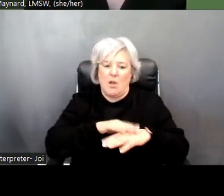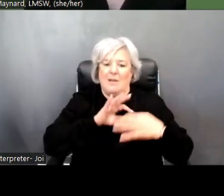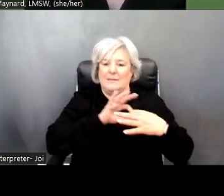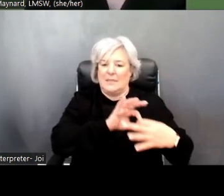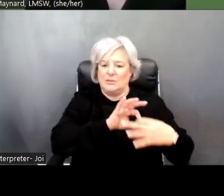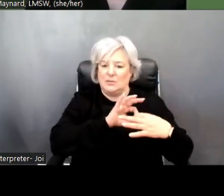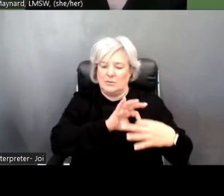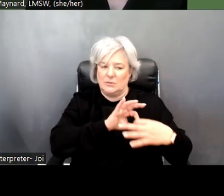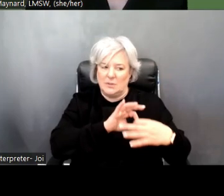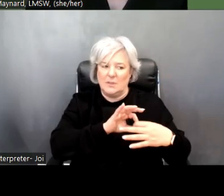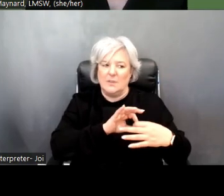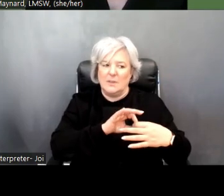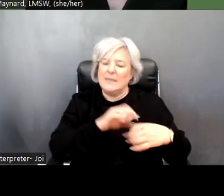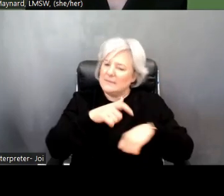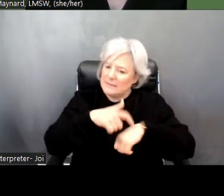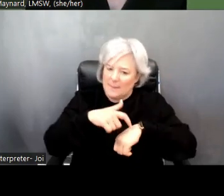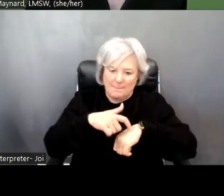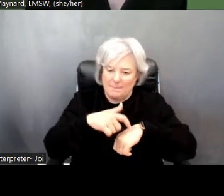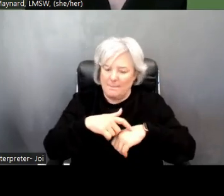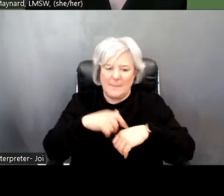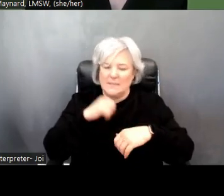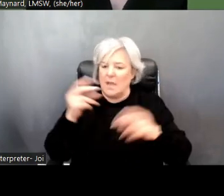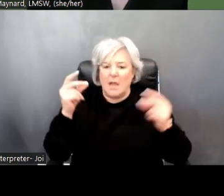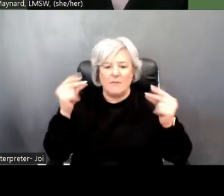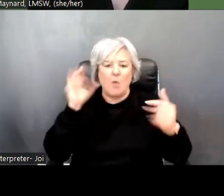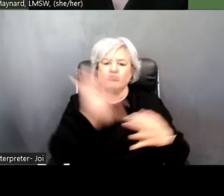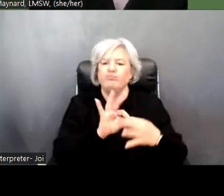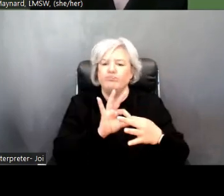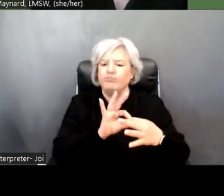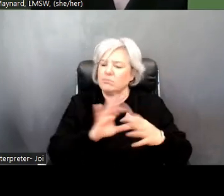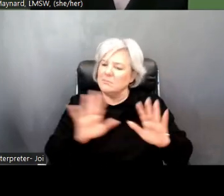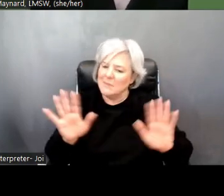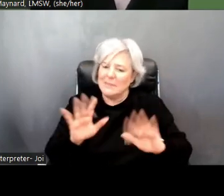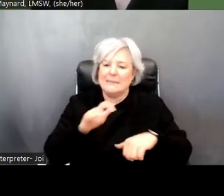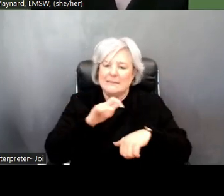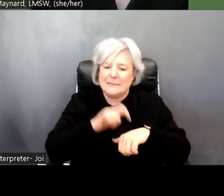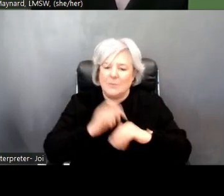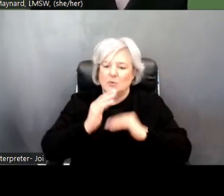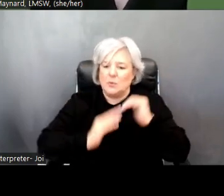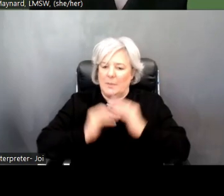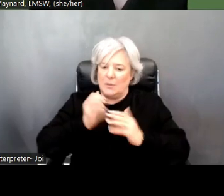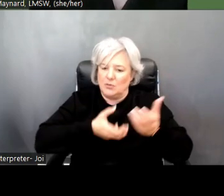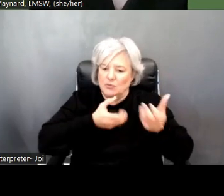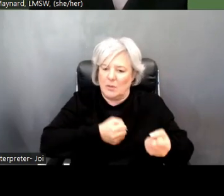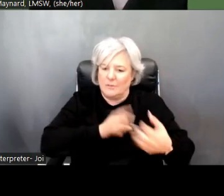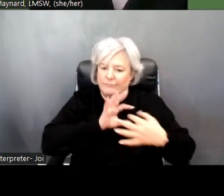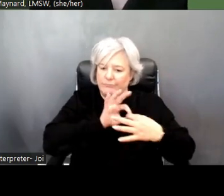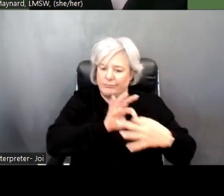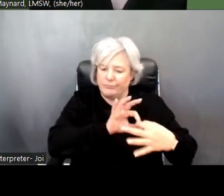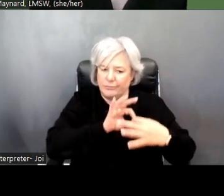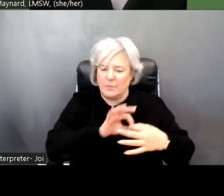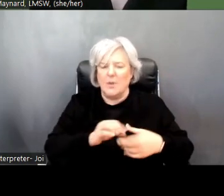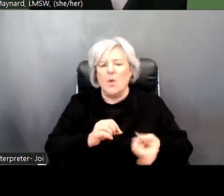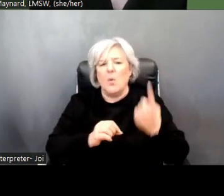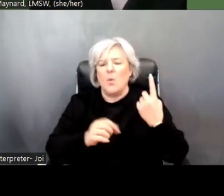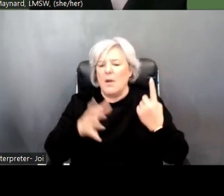time. Again, attachments can be built and rebuilt, but it does take a lot of time. I worked with a mom